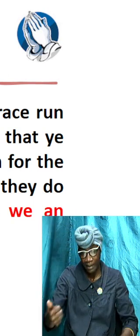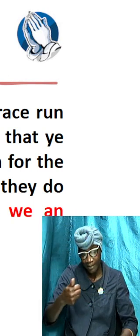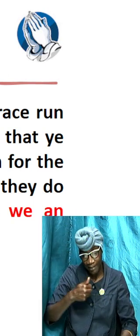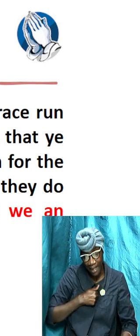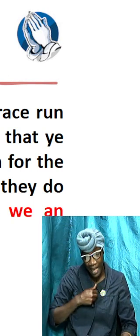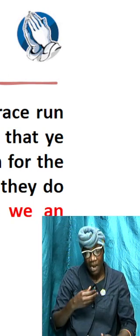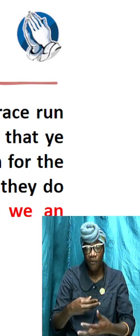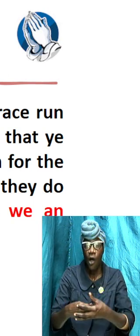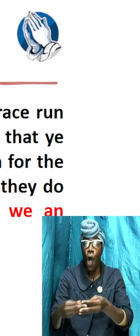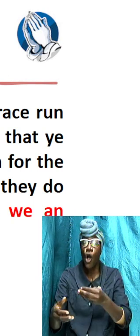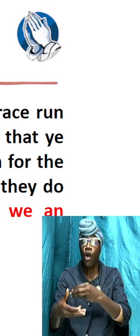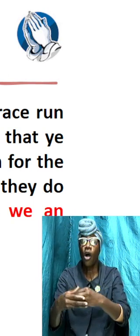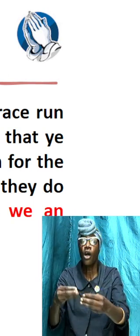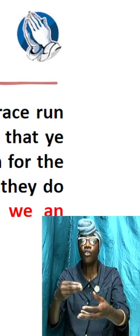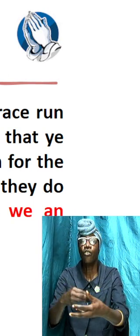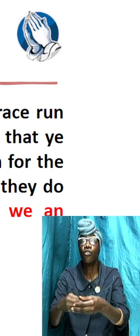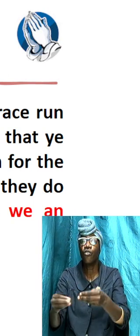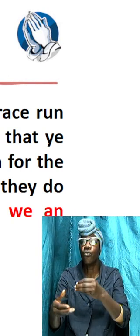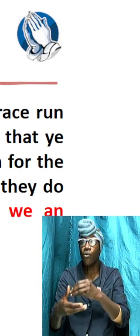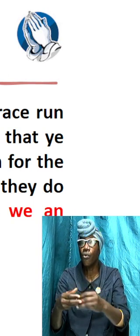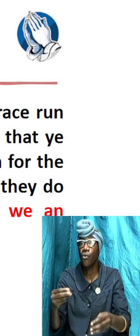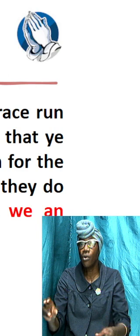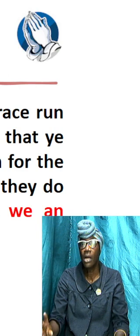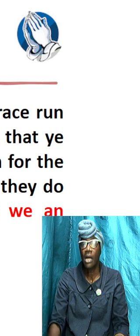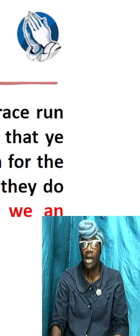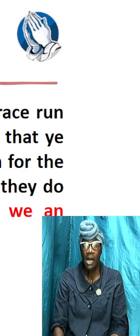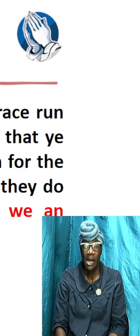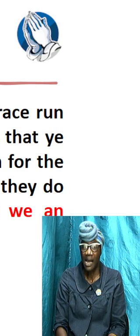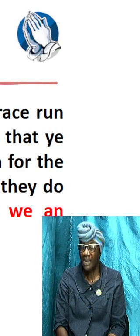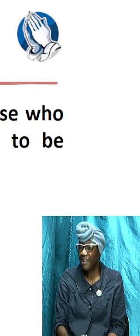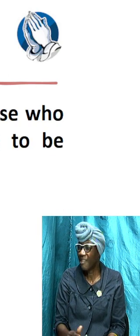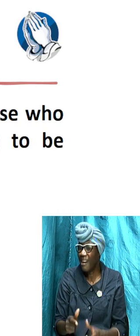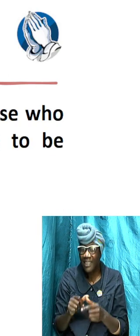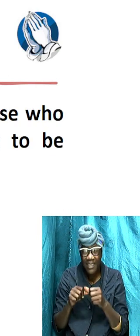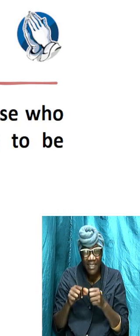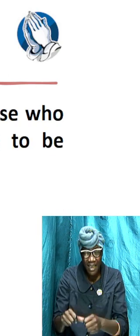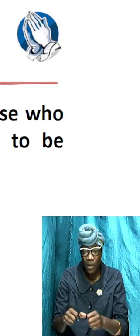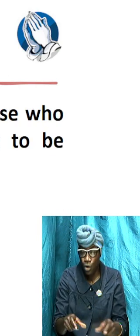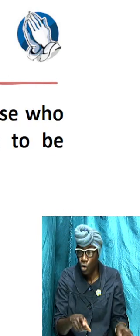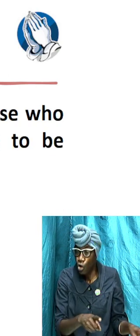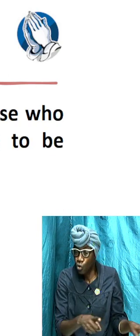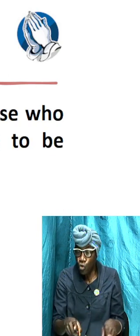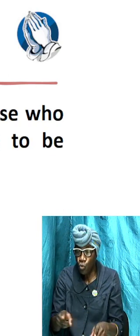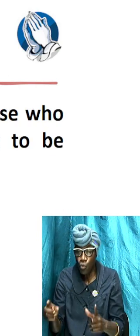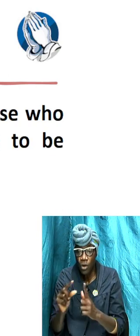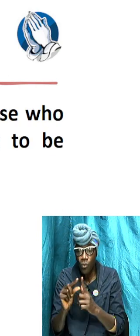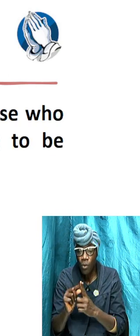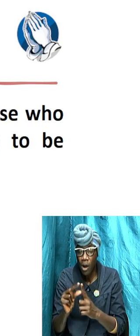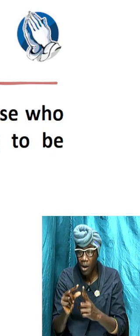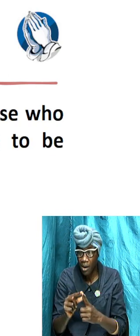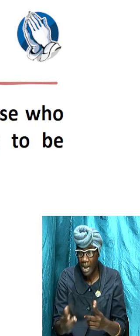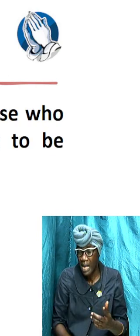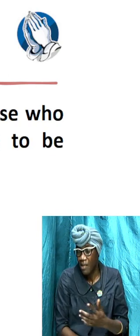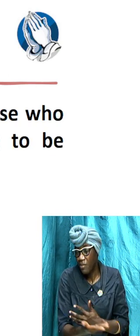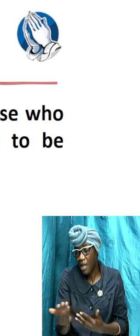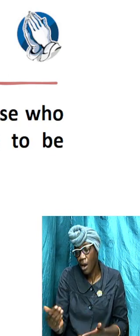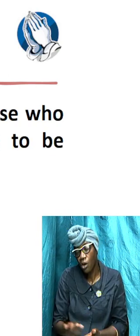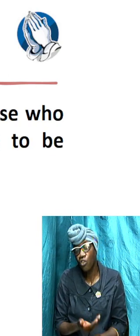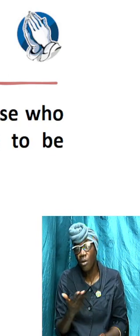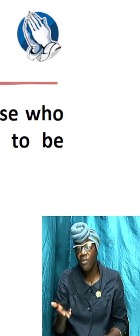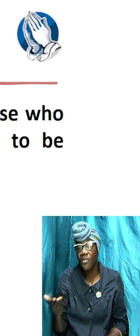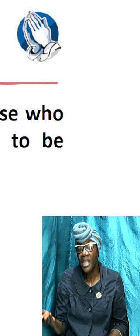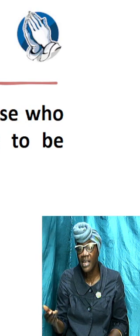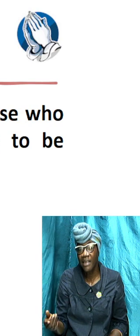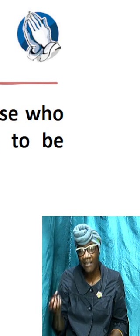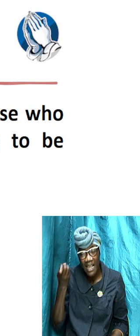Lord. You see, there are some things that the enemy would want to bombard your mind with, amen, as you walk this journey. There are some stuff that the devil would want to tell you,